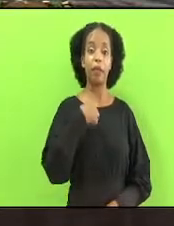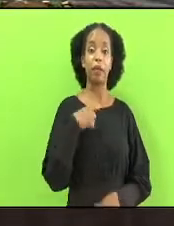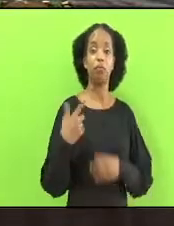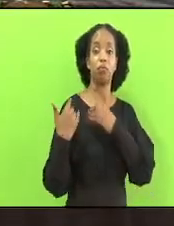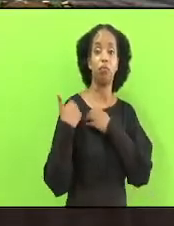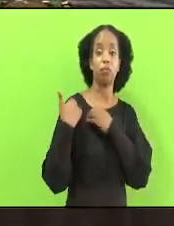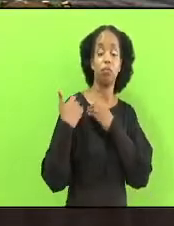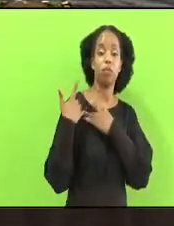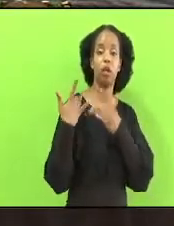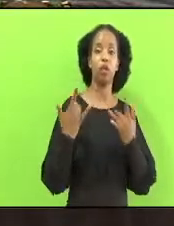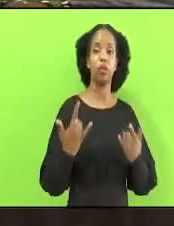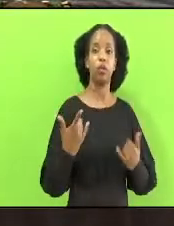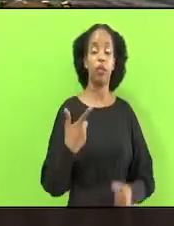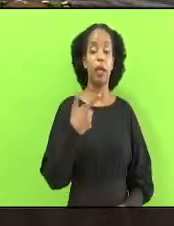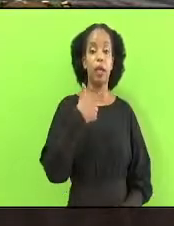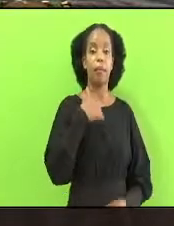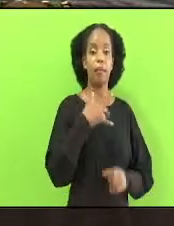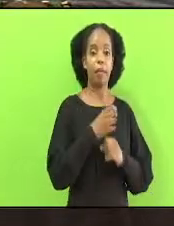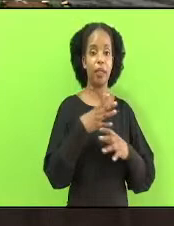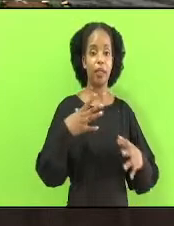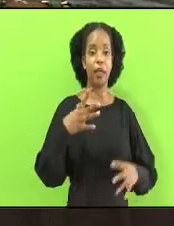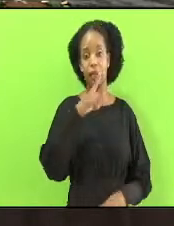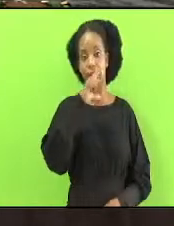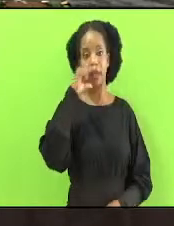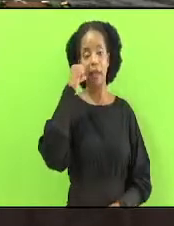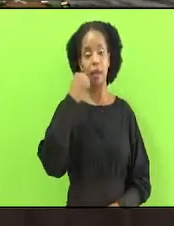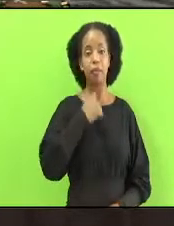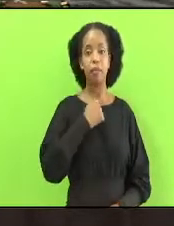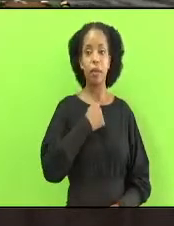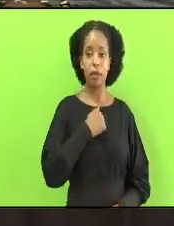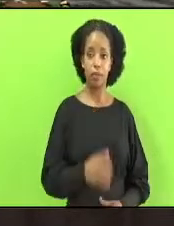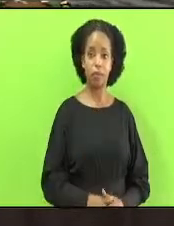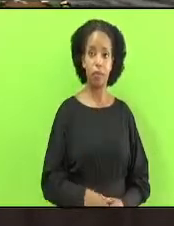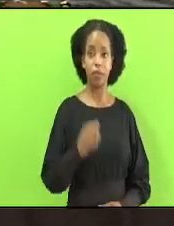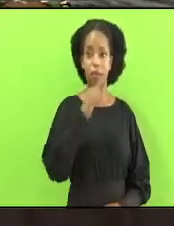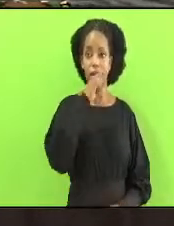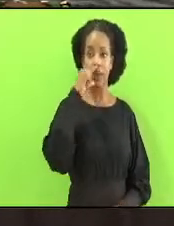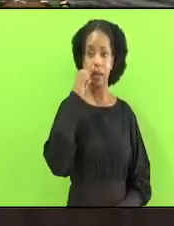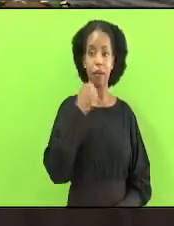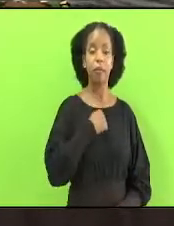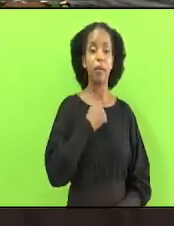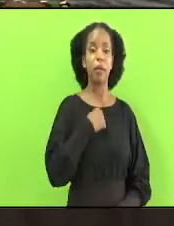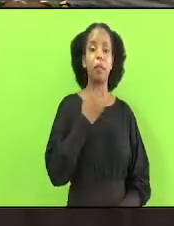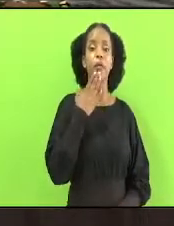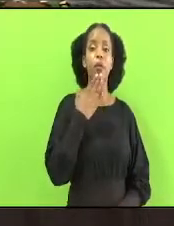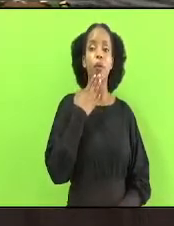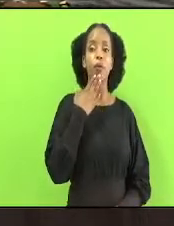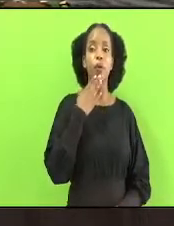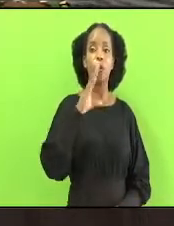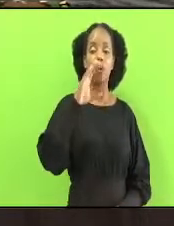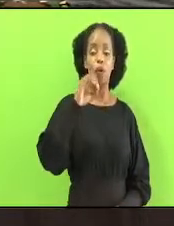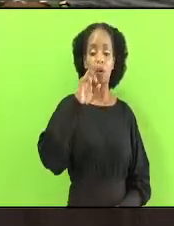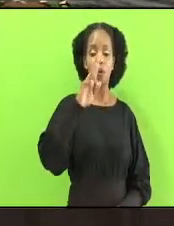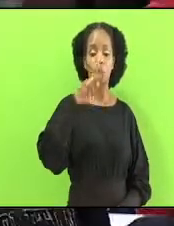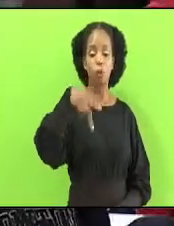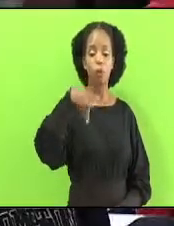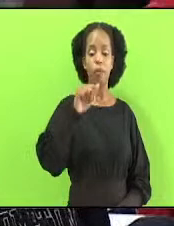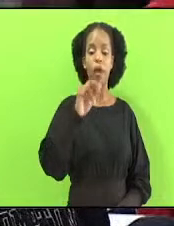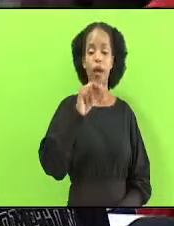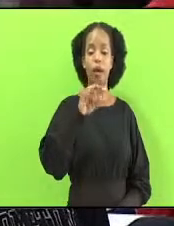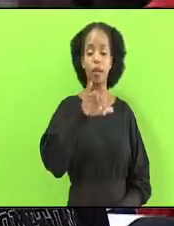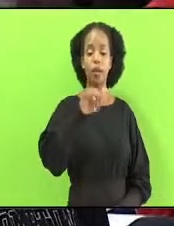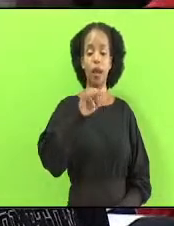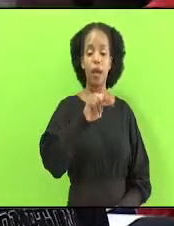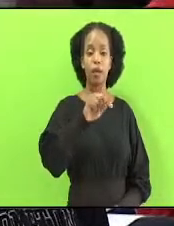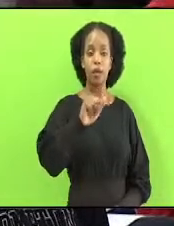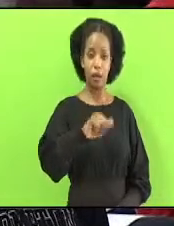in fact, sorry, let me start with my name. My name is Meti Aupanyana Andris. My name is